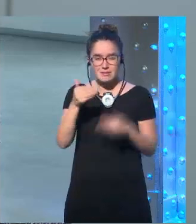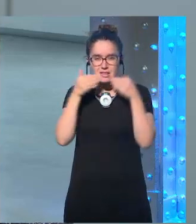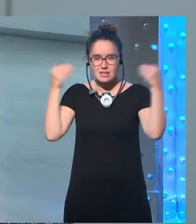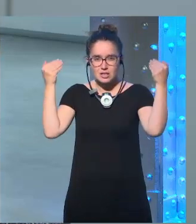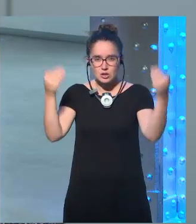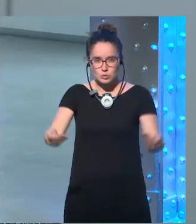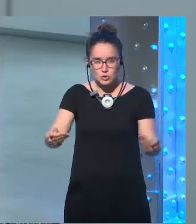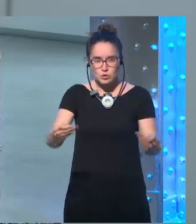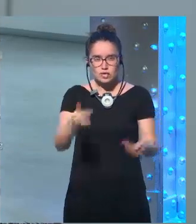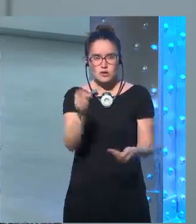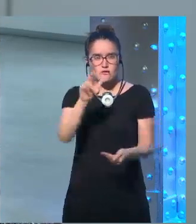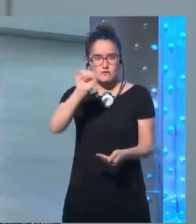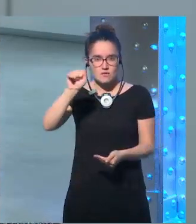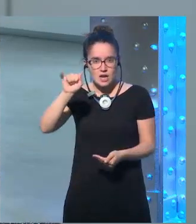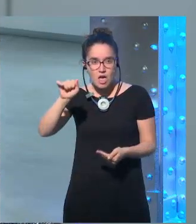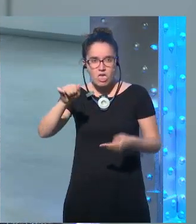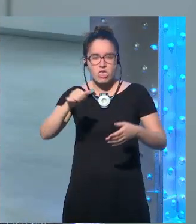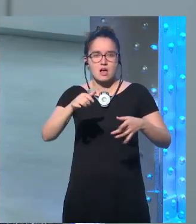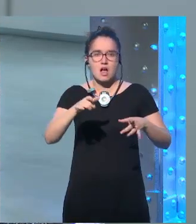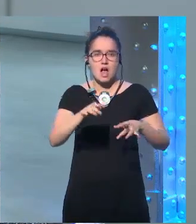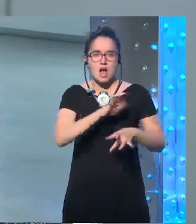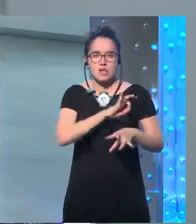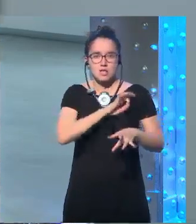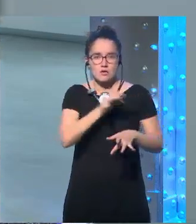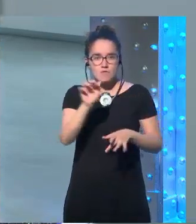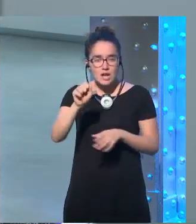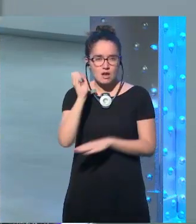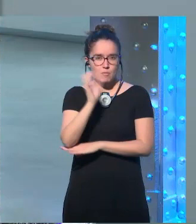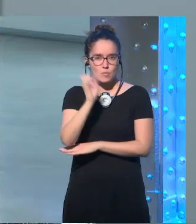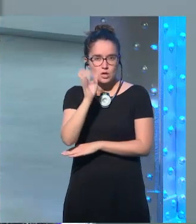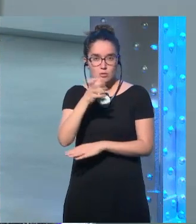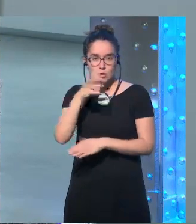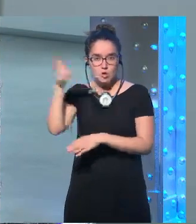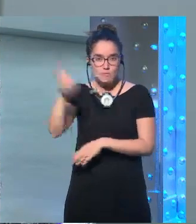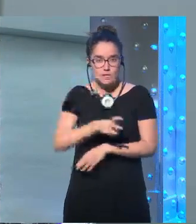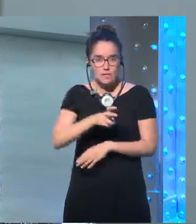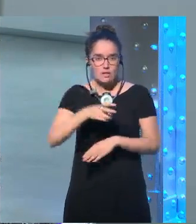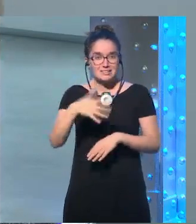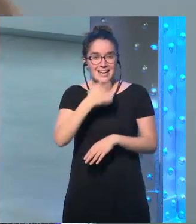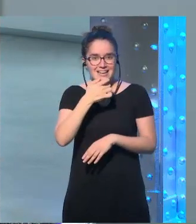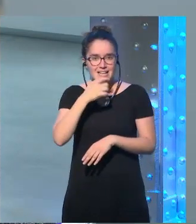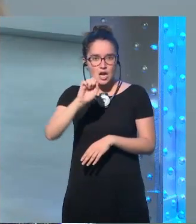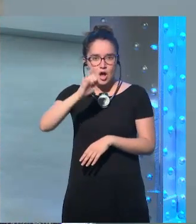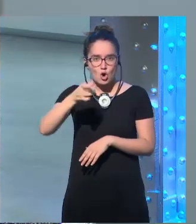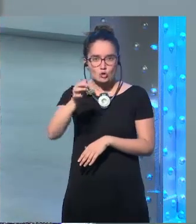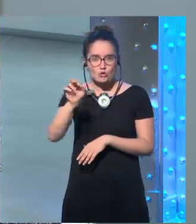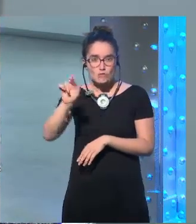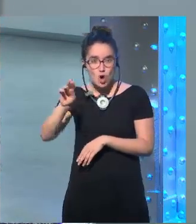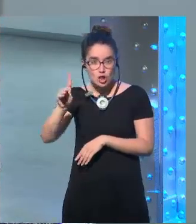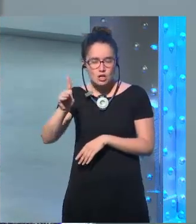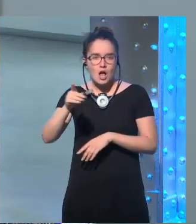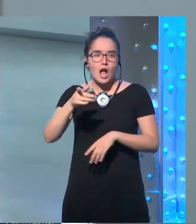this. Here from Oxford y por supuesto. And of